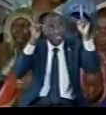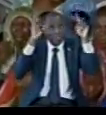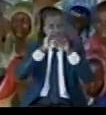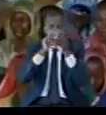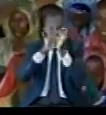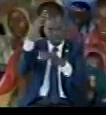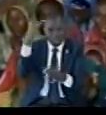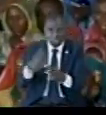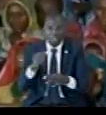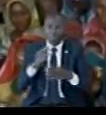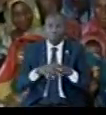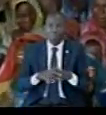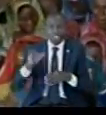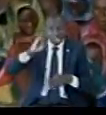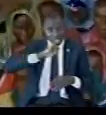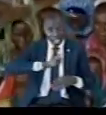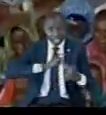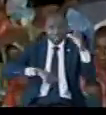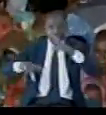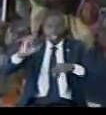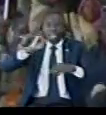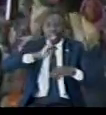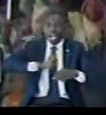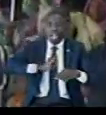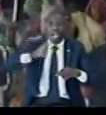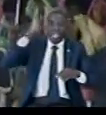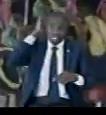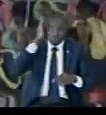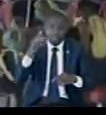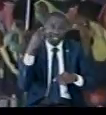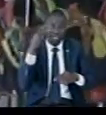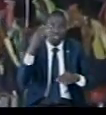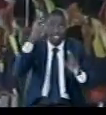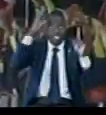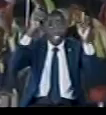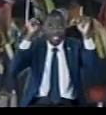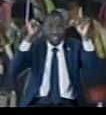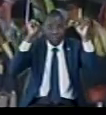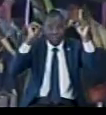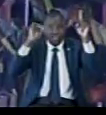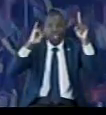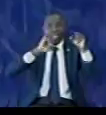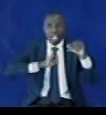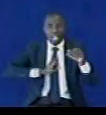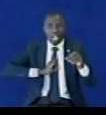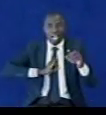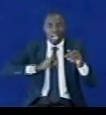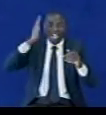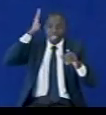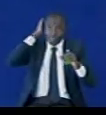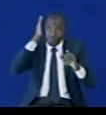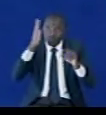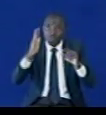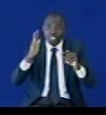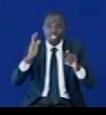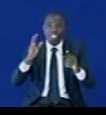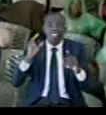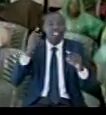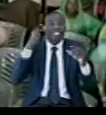him. I will see him. I will see him,